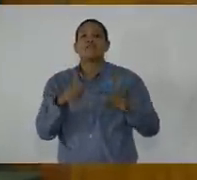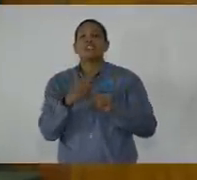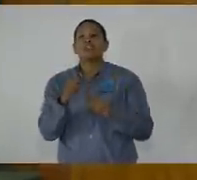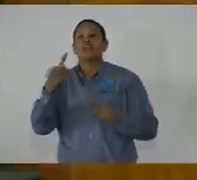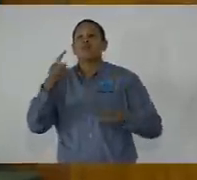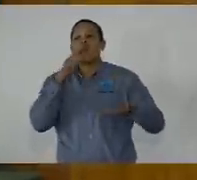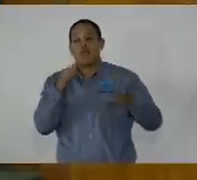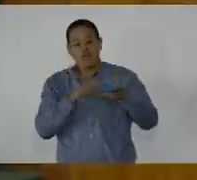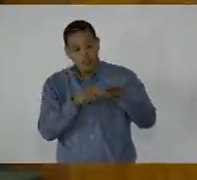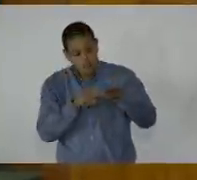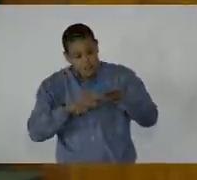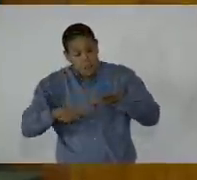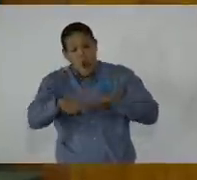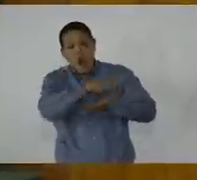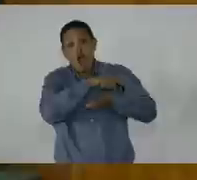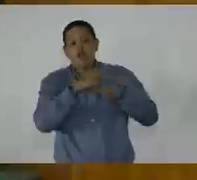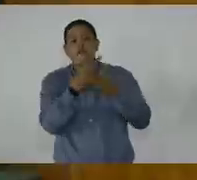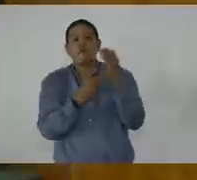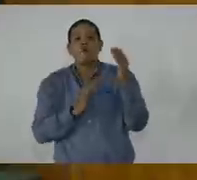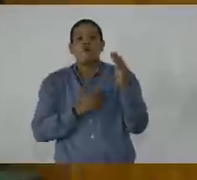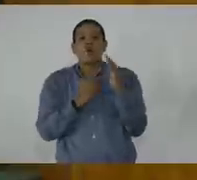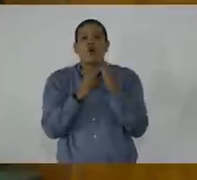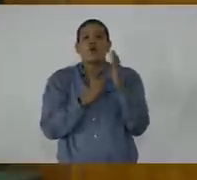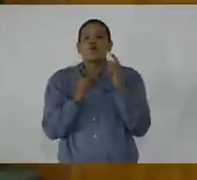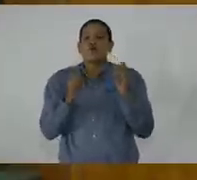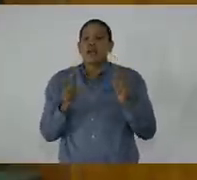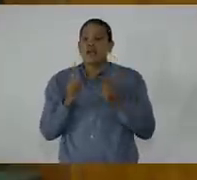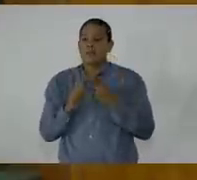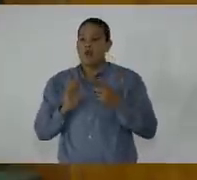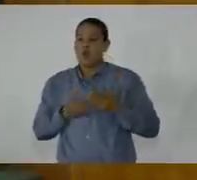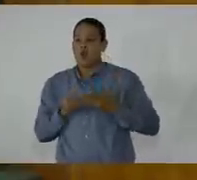borders for both our regulators and our traders.